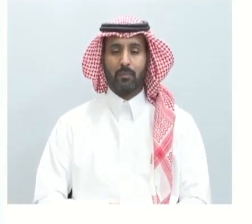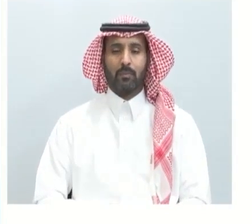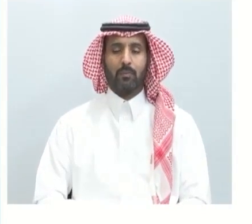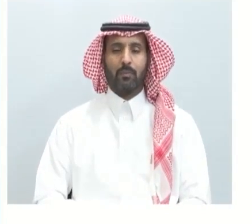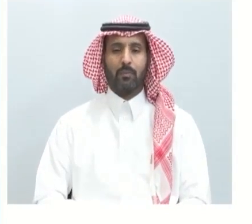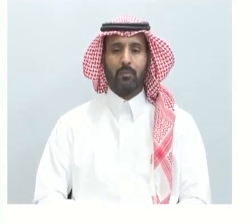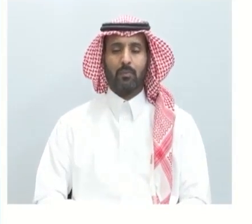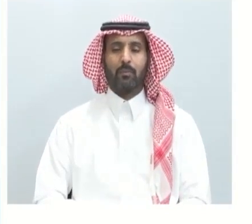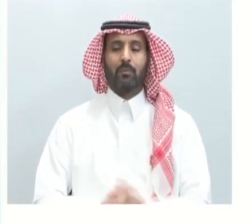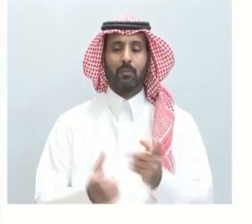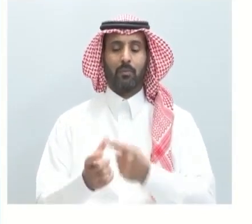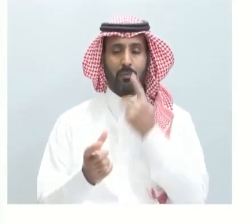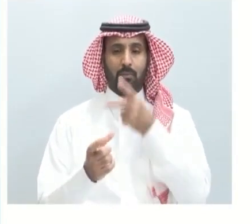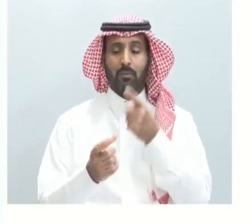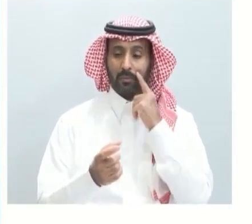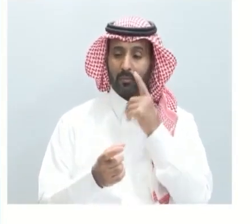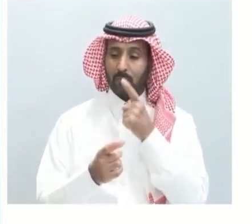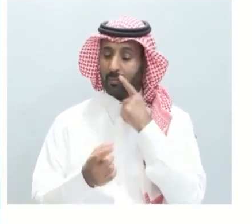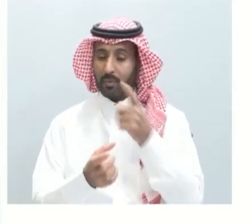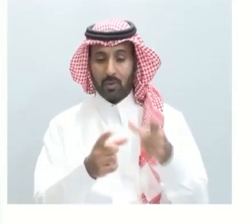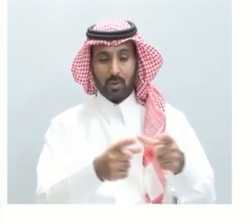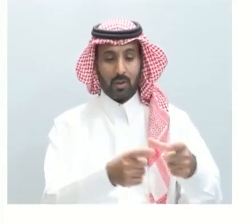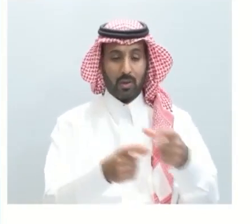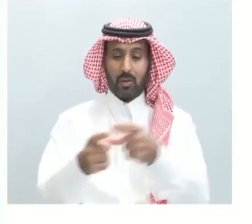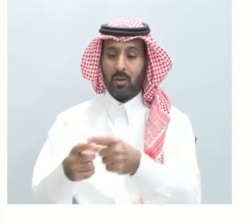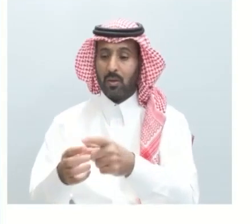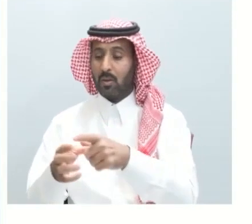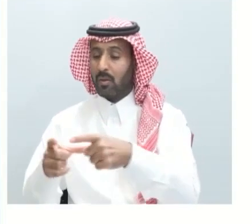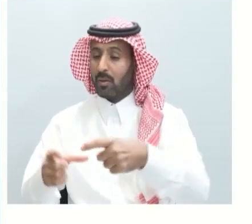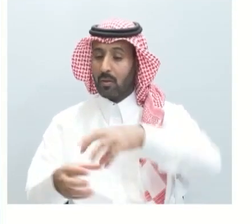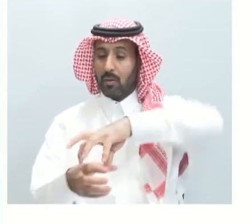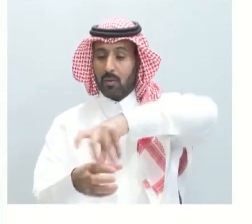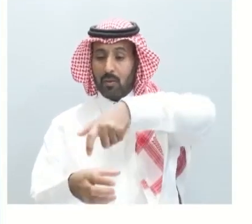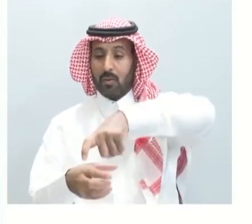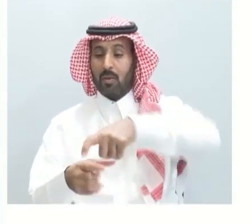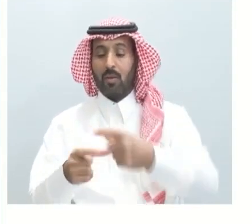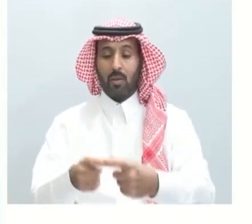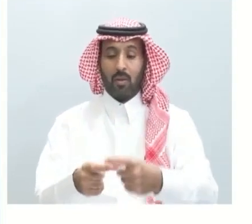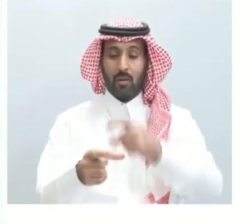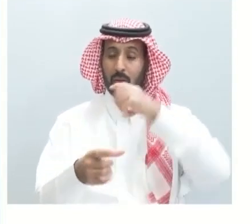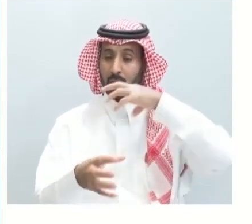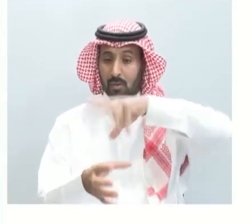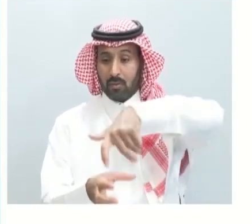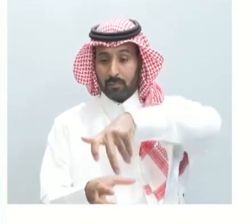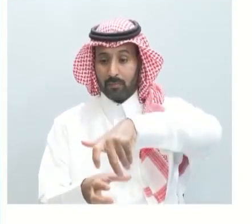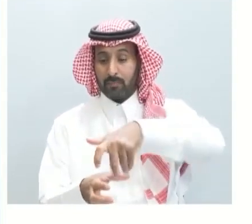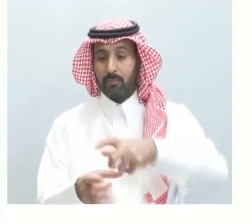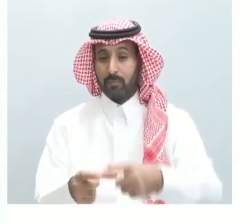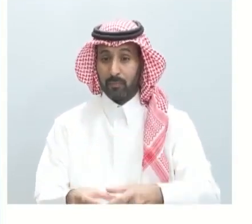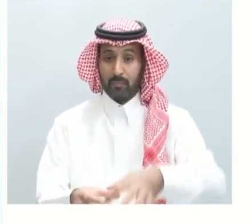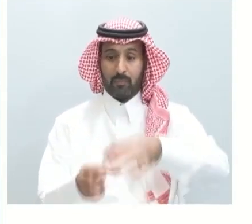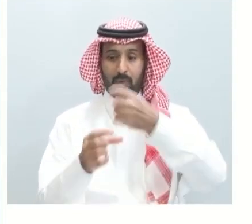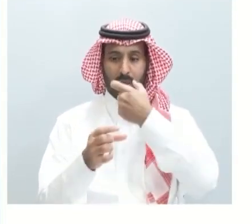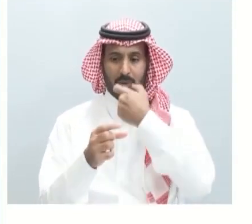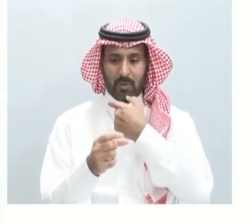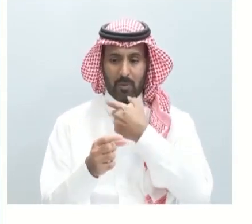doing so taking cookie from the cookie jar taking cookies as you can see in the picture from the cookie